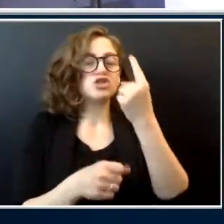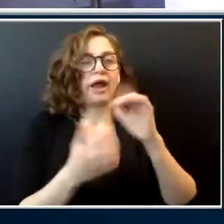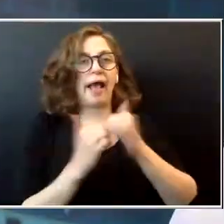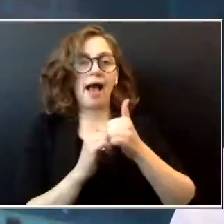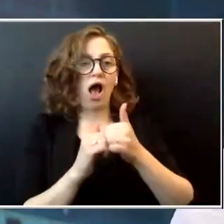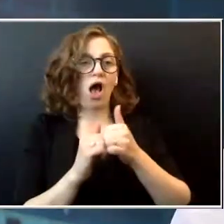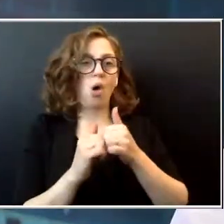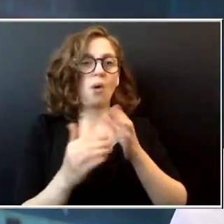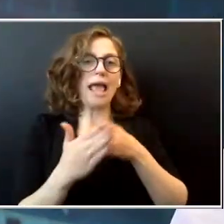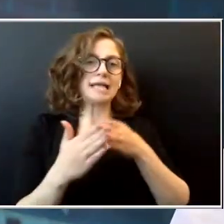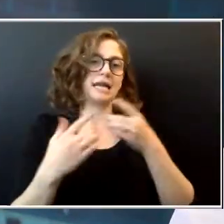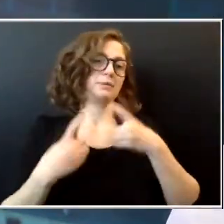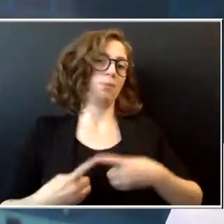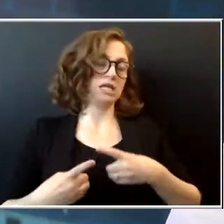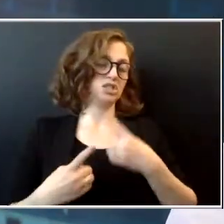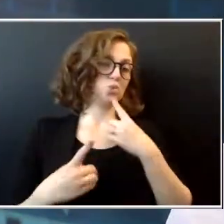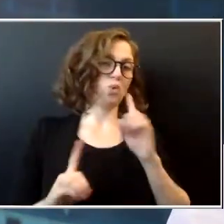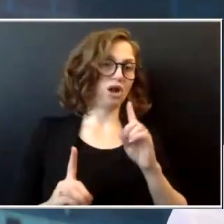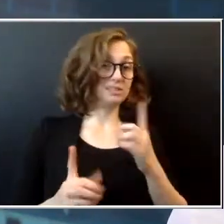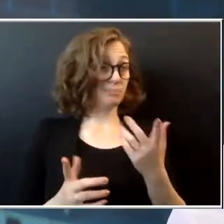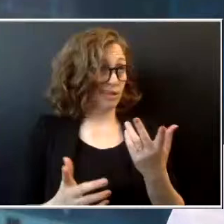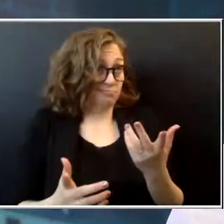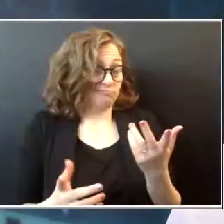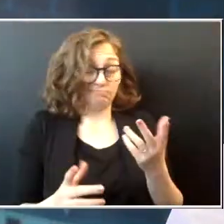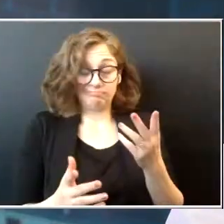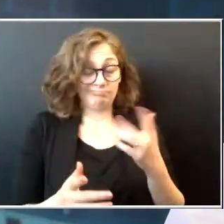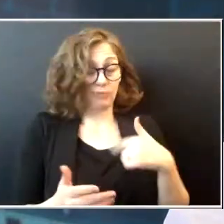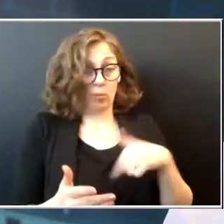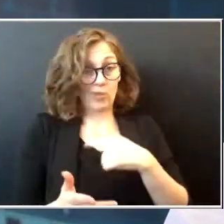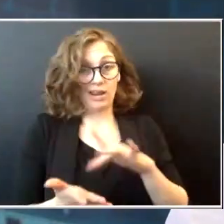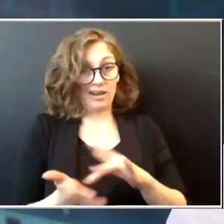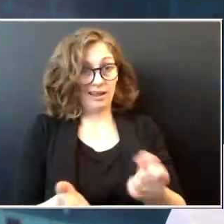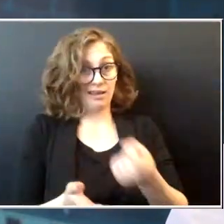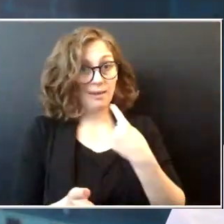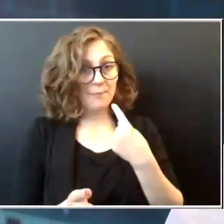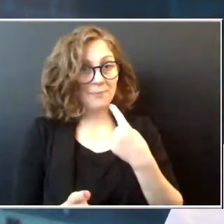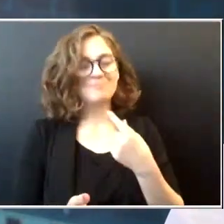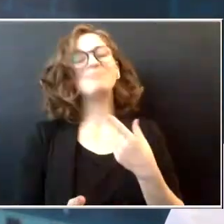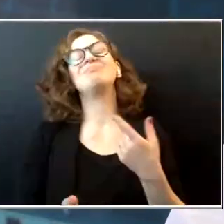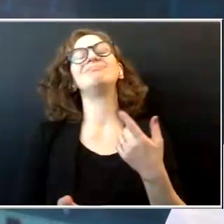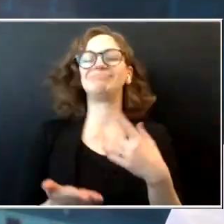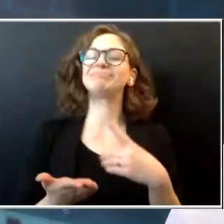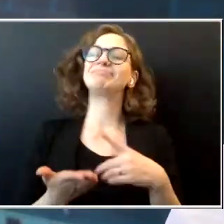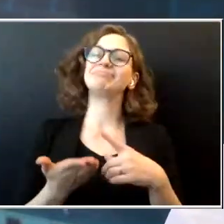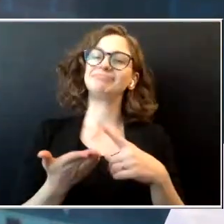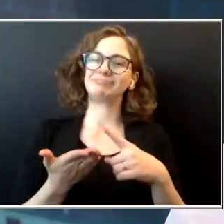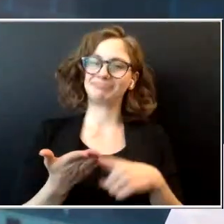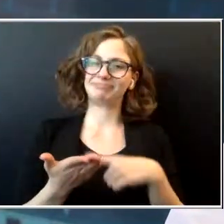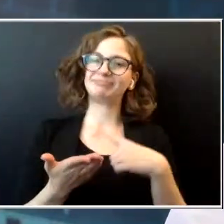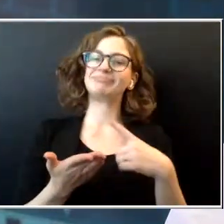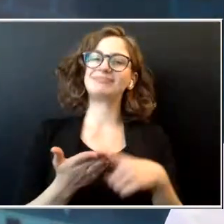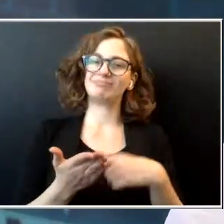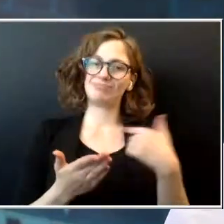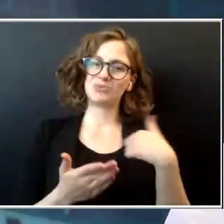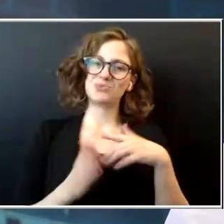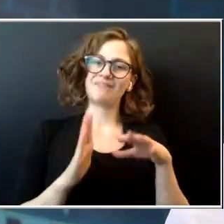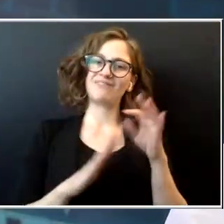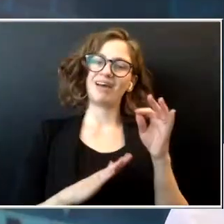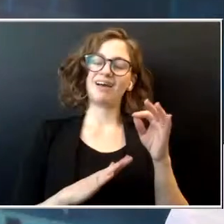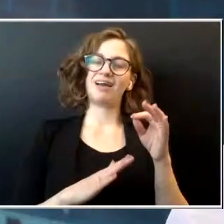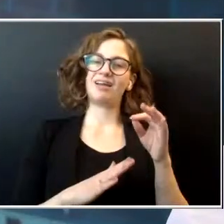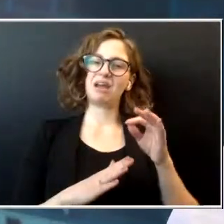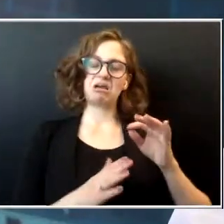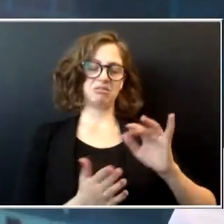unfortunately true that sometimes we find out, sometimes surreptitiously, that a drug works in a disease. We may not always